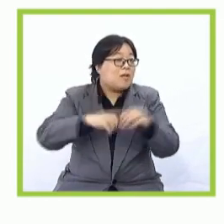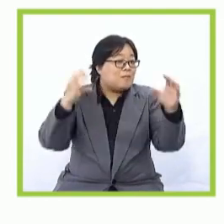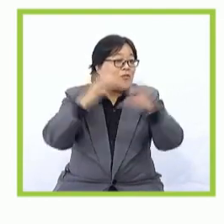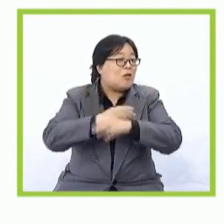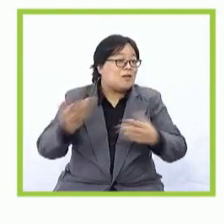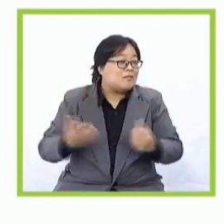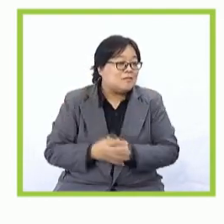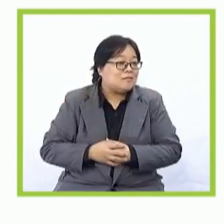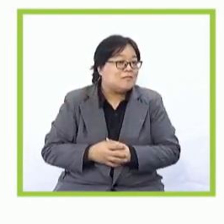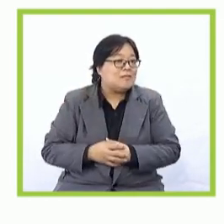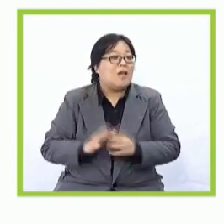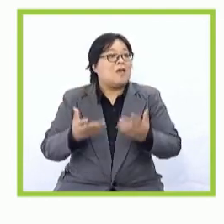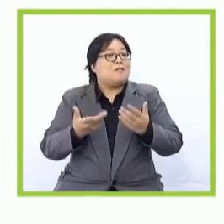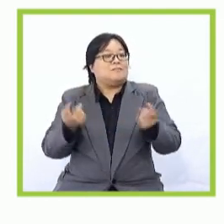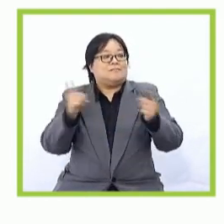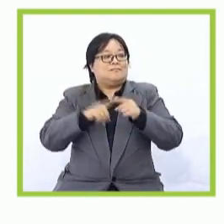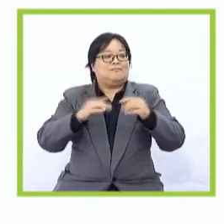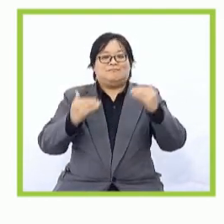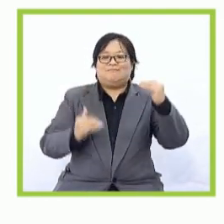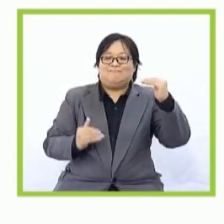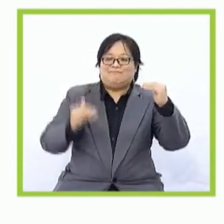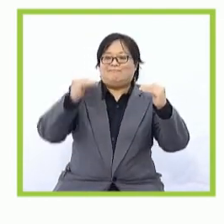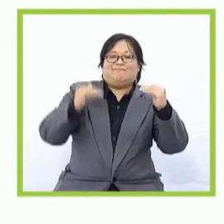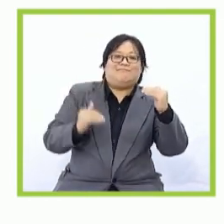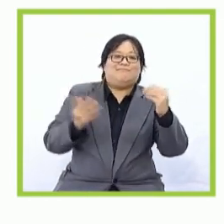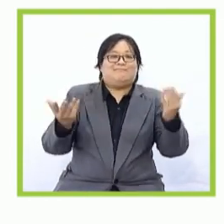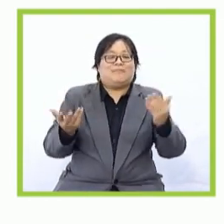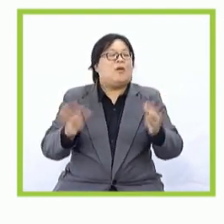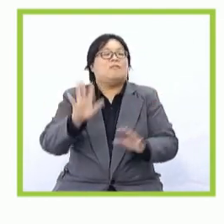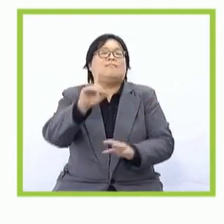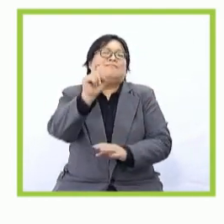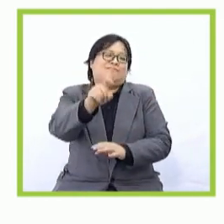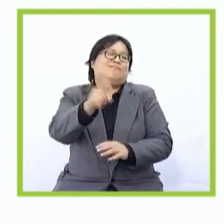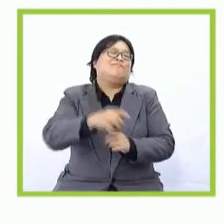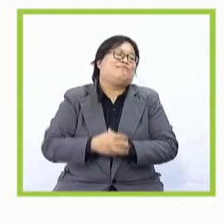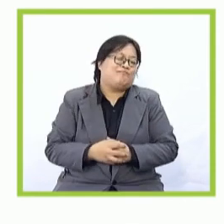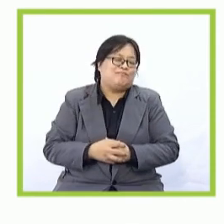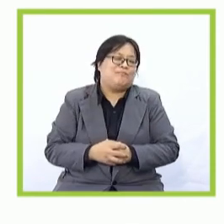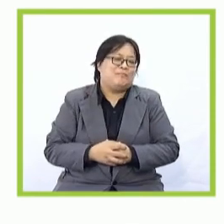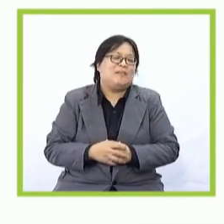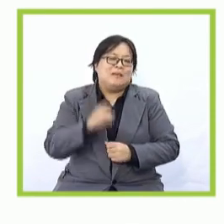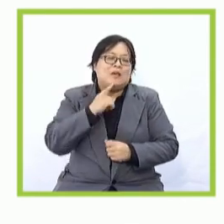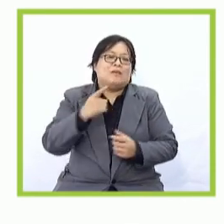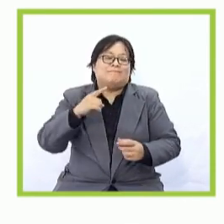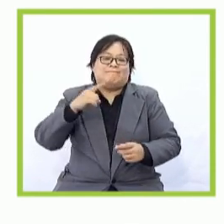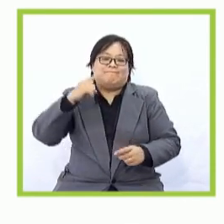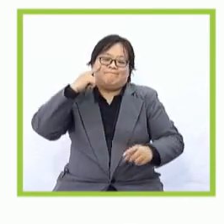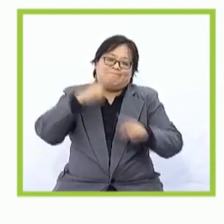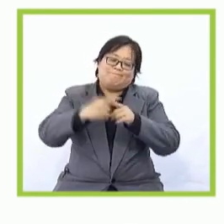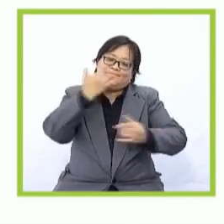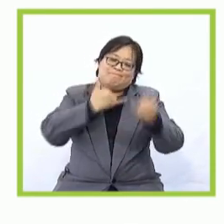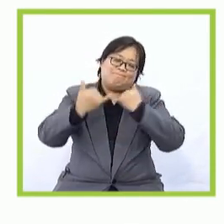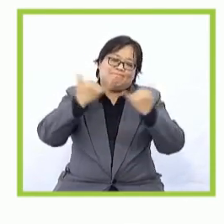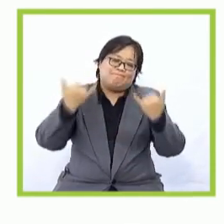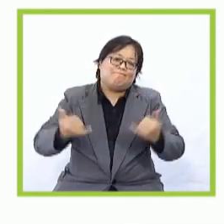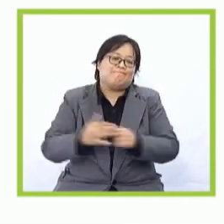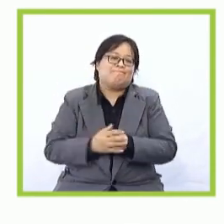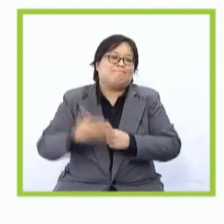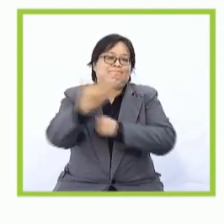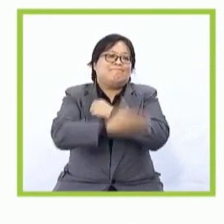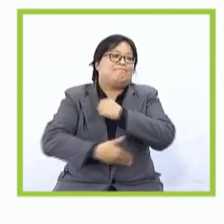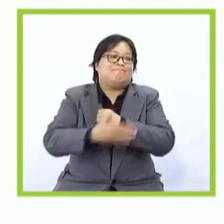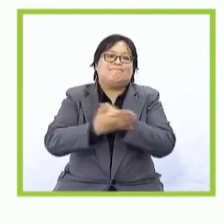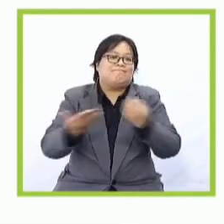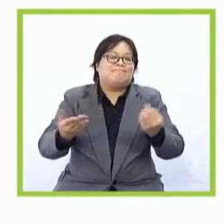on worldwide inequalities? We have to, and it's such a huge mistake of countries to turn inwards. I mean,